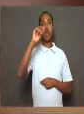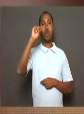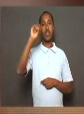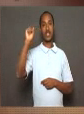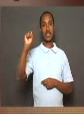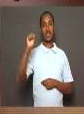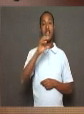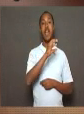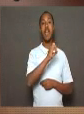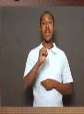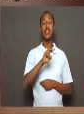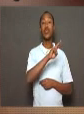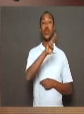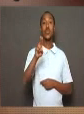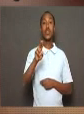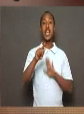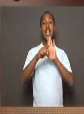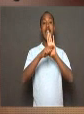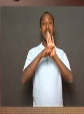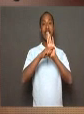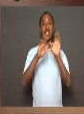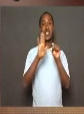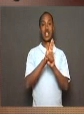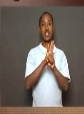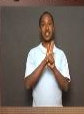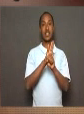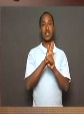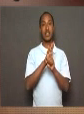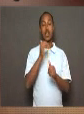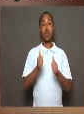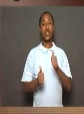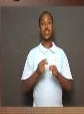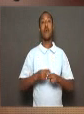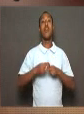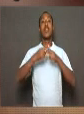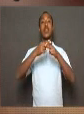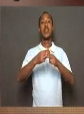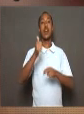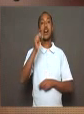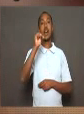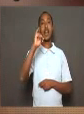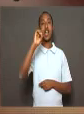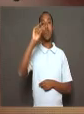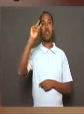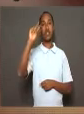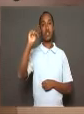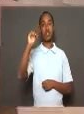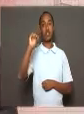cations, and those that are negatively charged, which are called